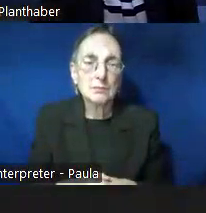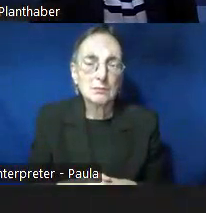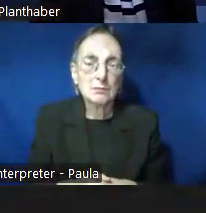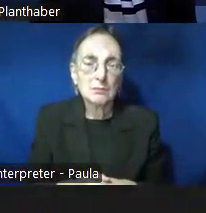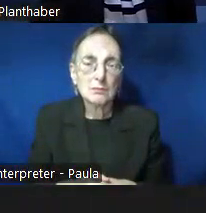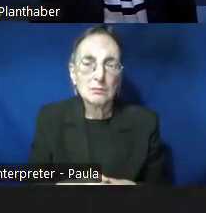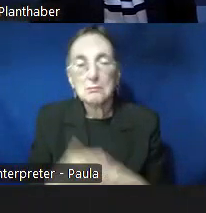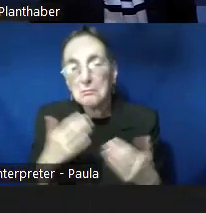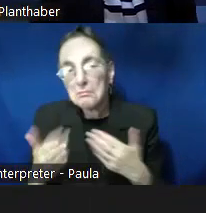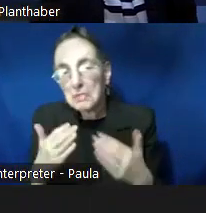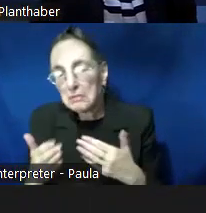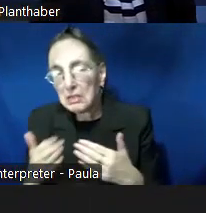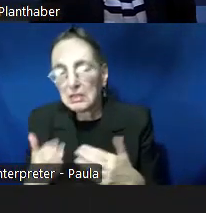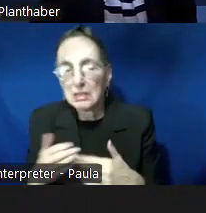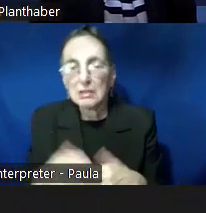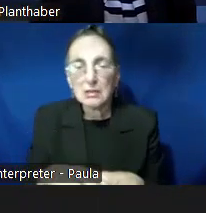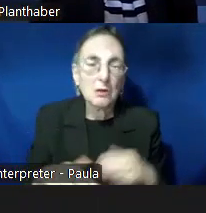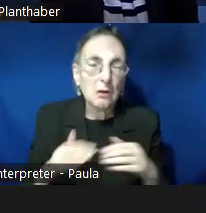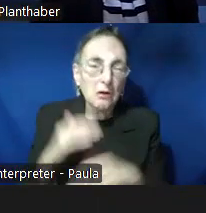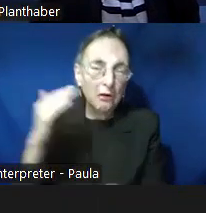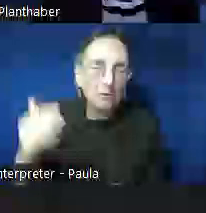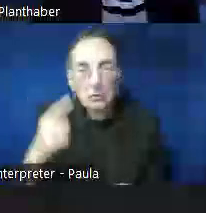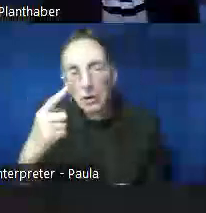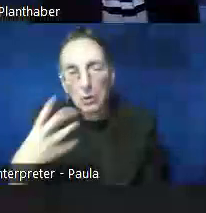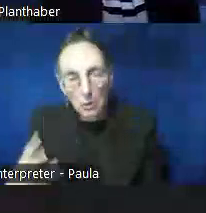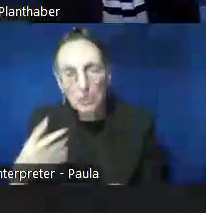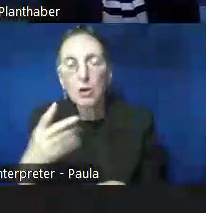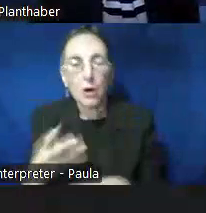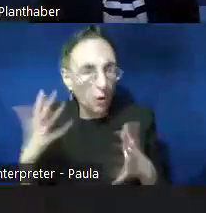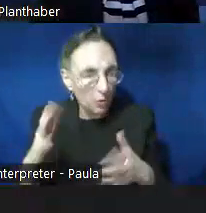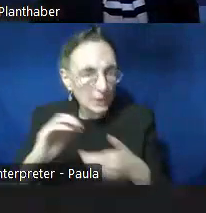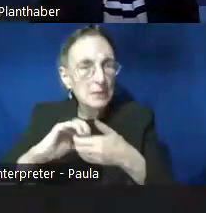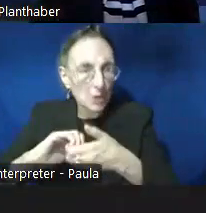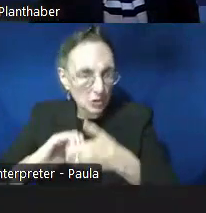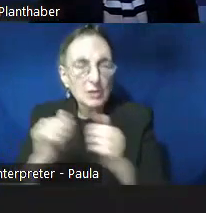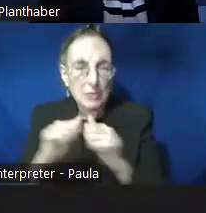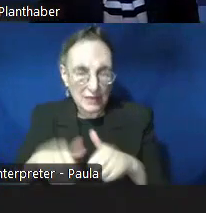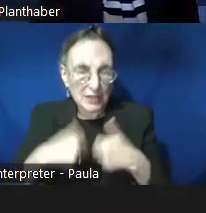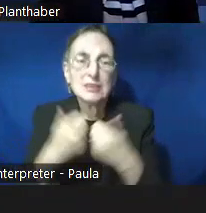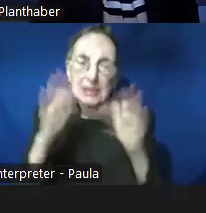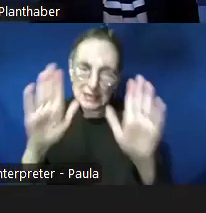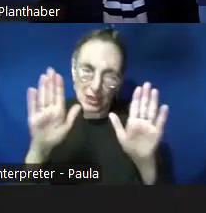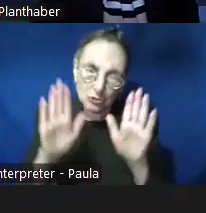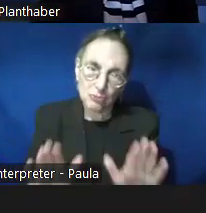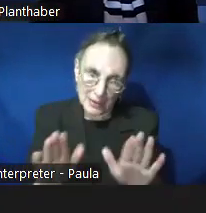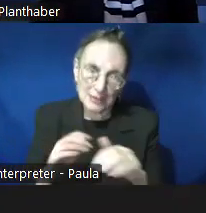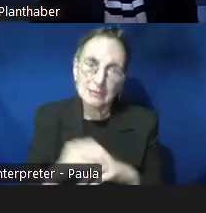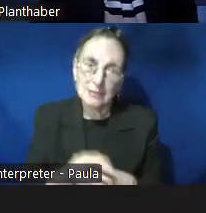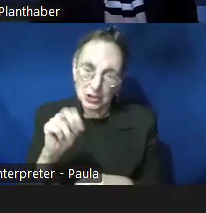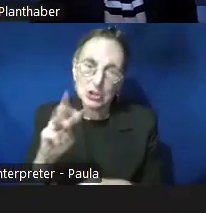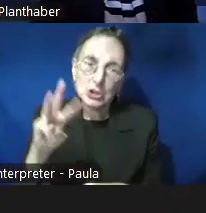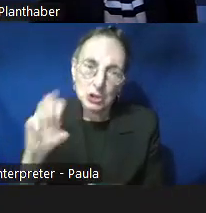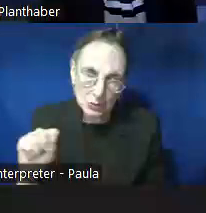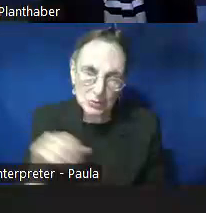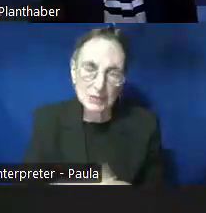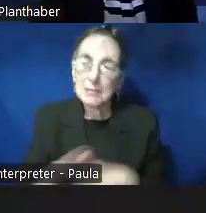with agencies already, which is great. That's great to hear. All right, next slide, please.